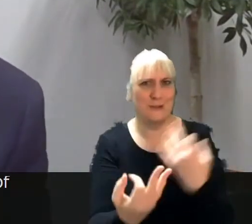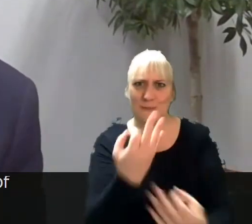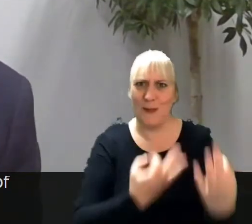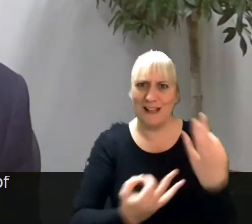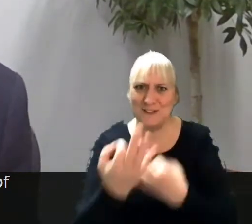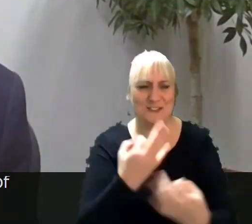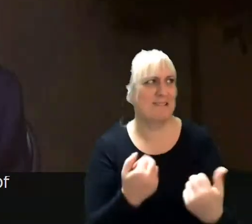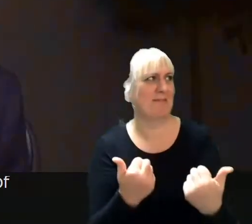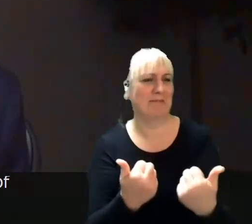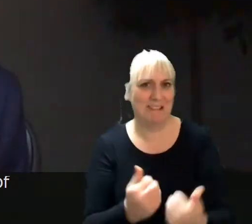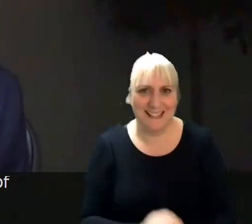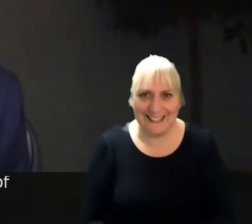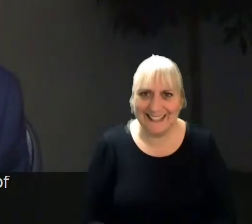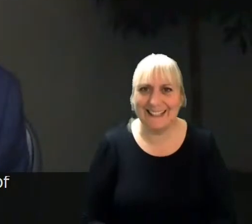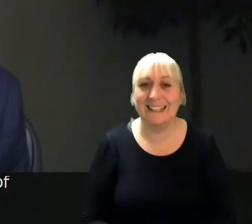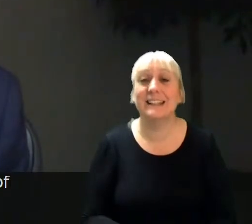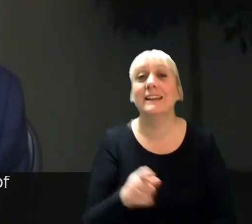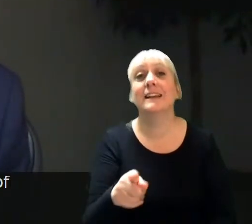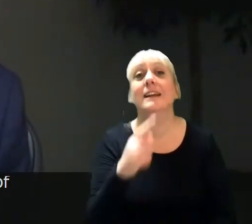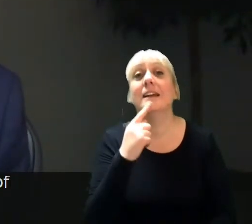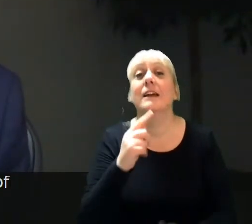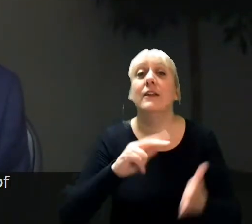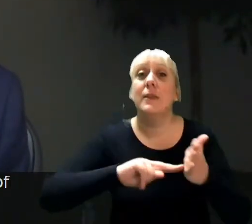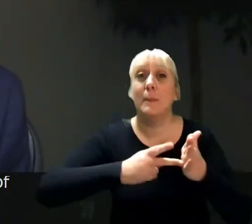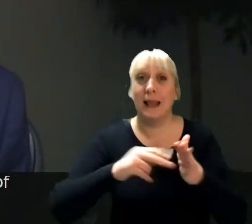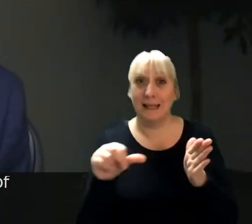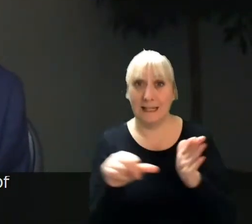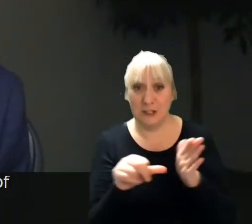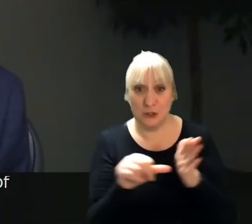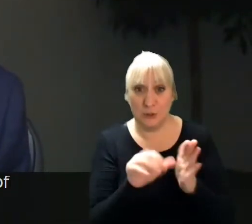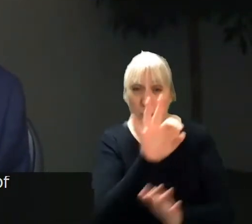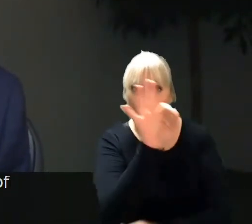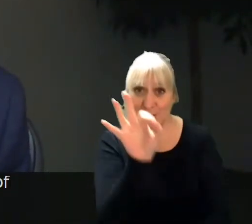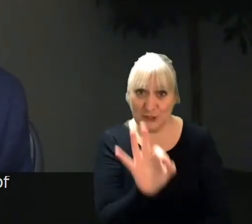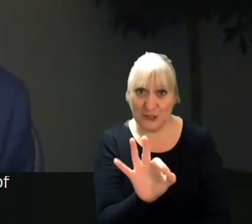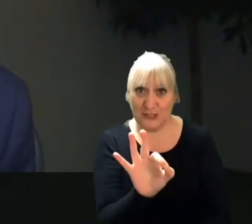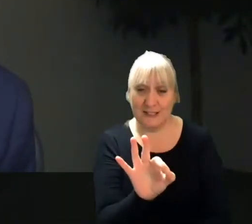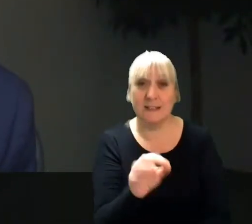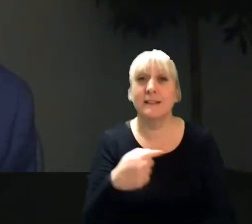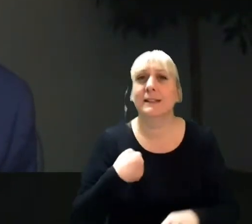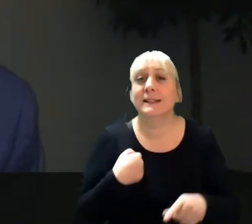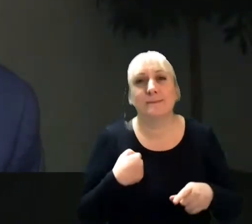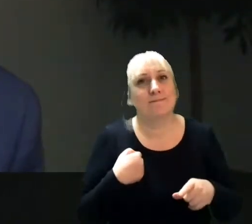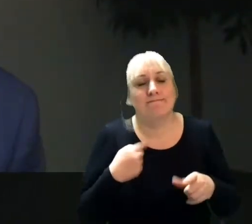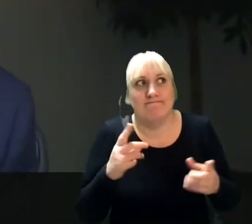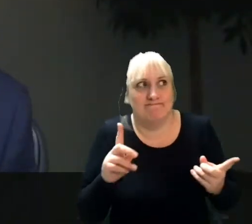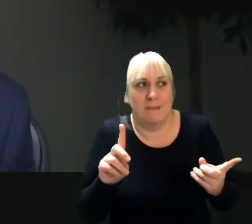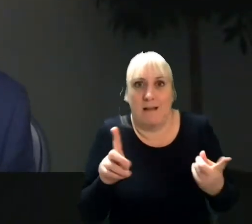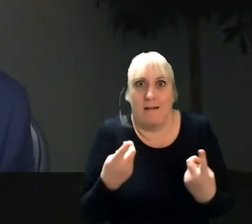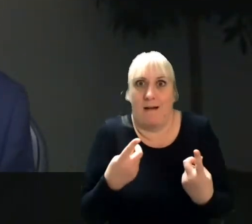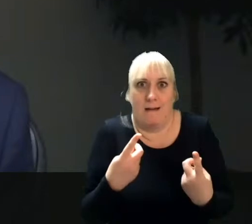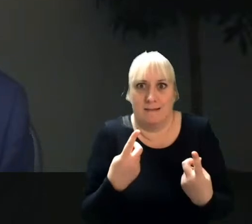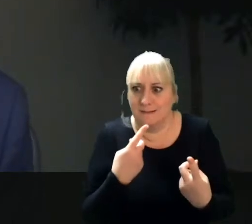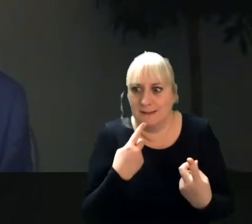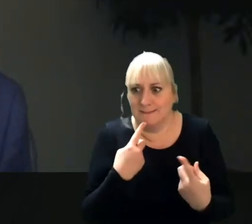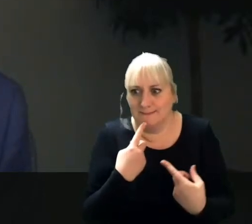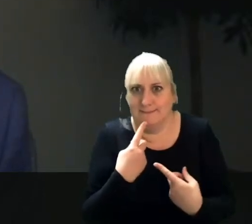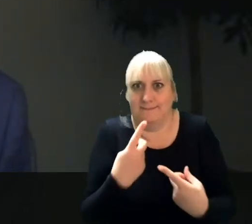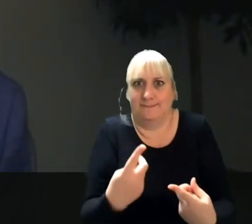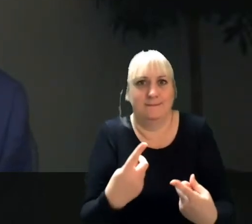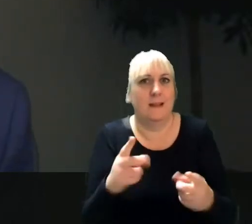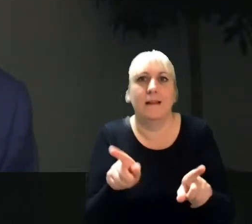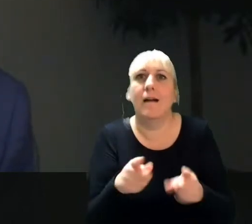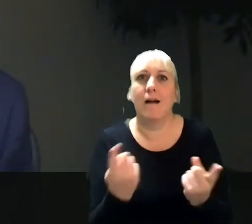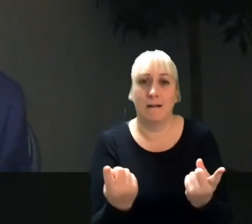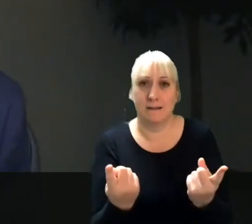So in relation to the planning issue, Claire, I'm not able to talk about it for the simple reason that it will come to me. It's what we call